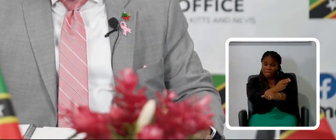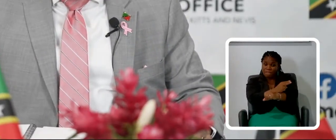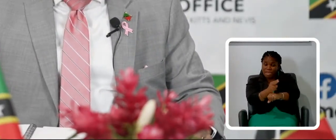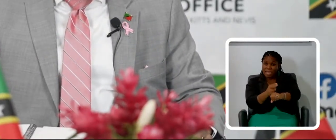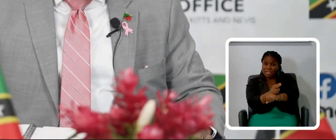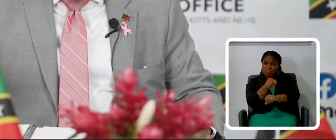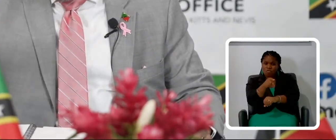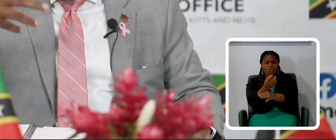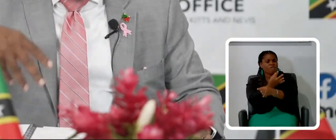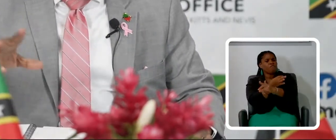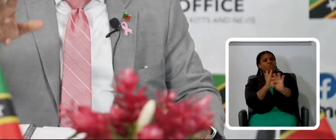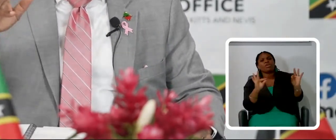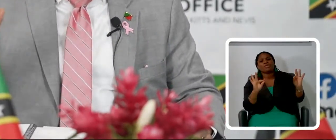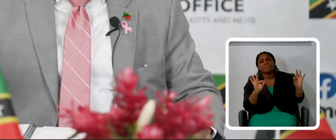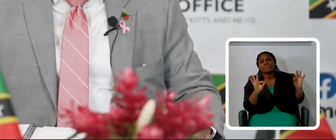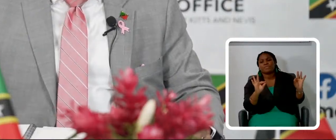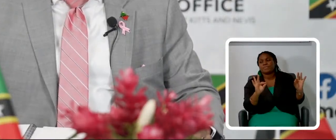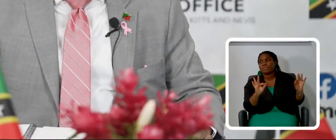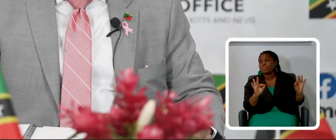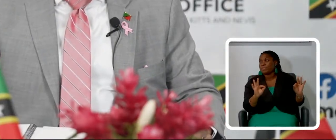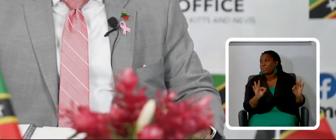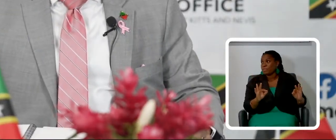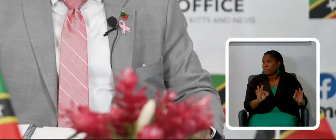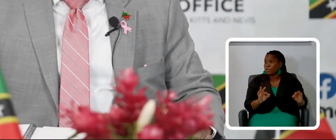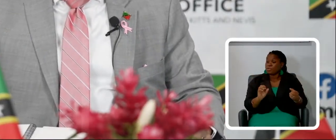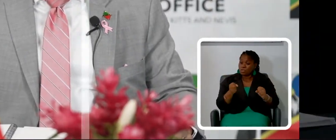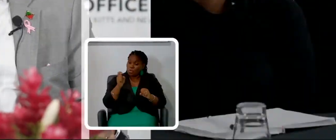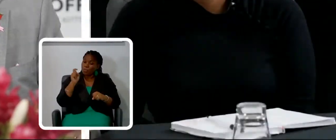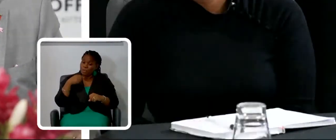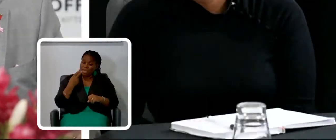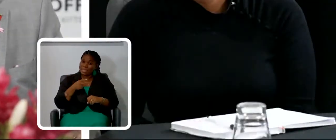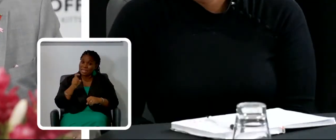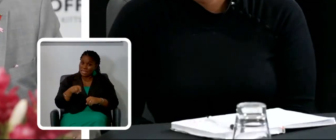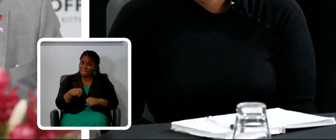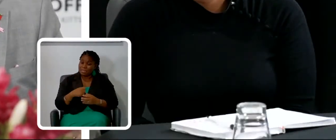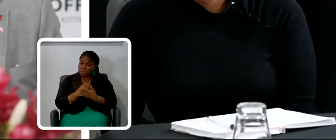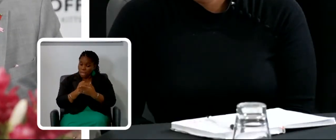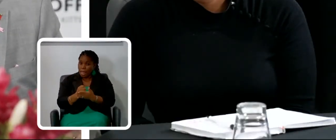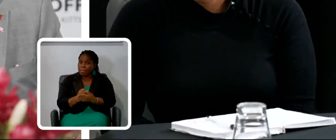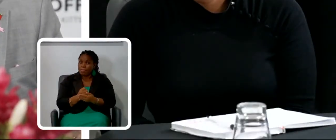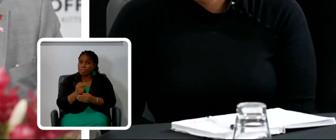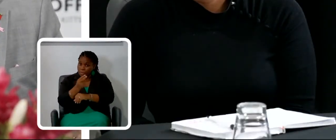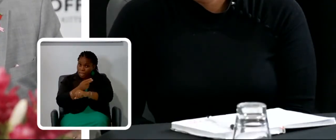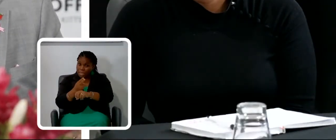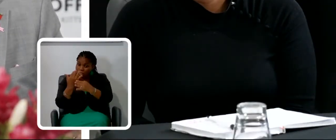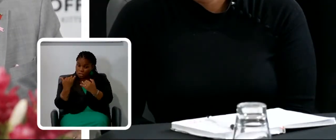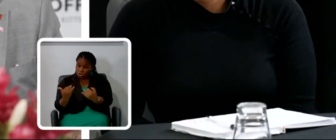Of course, slaves from around the world said, look, we have to head to Haiti. We'll be free.